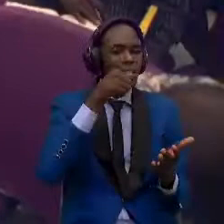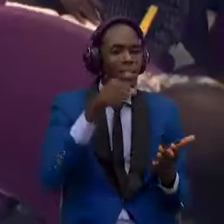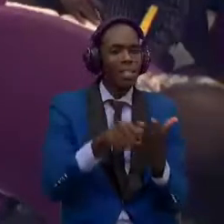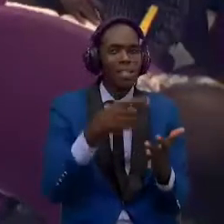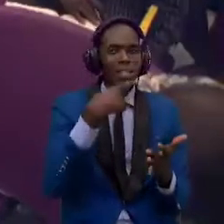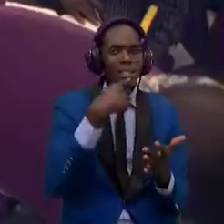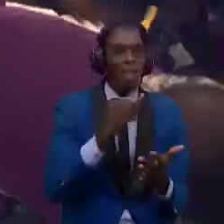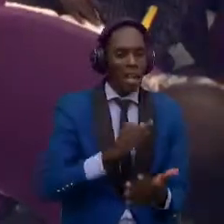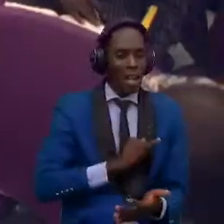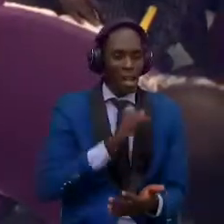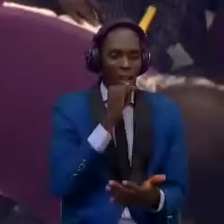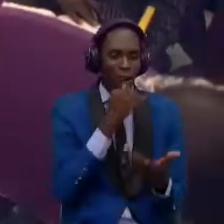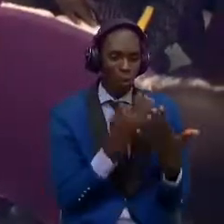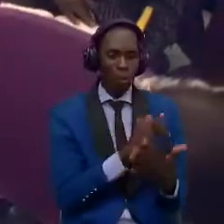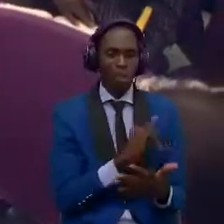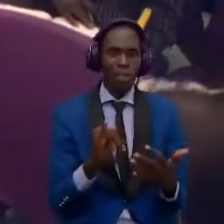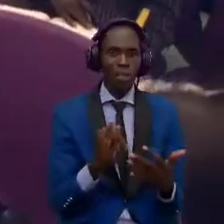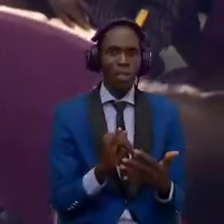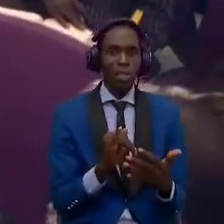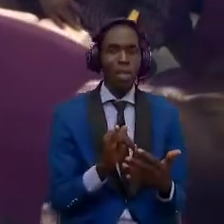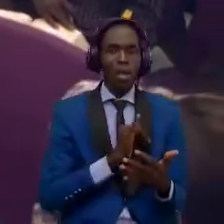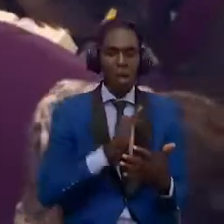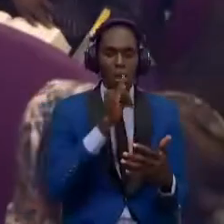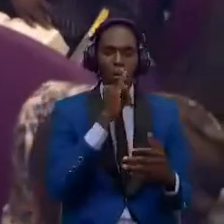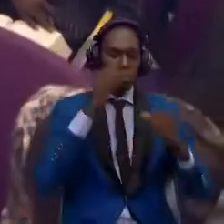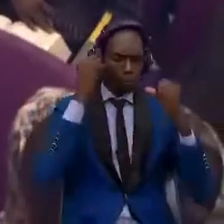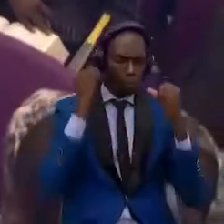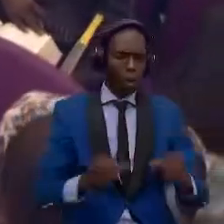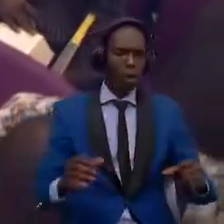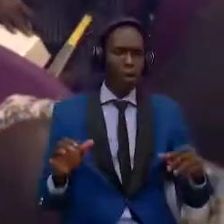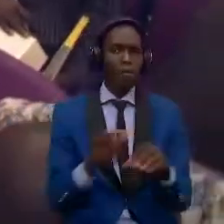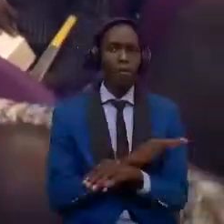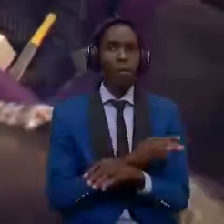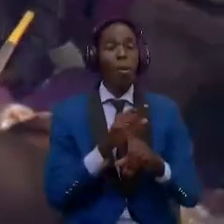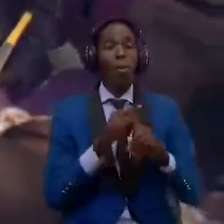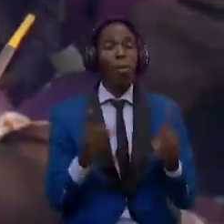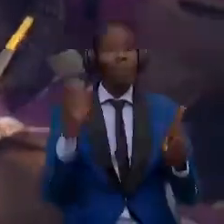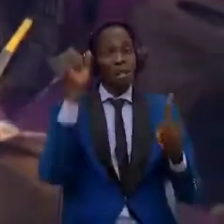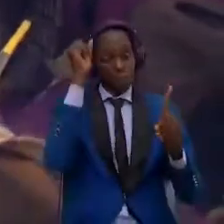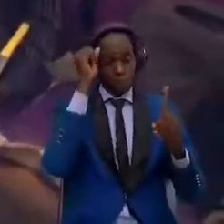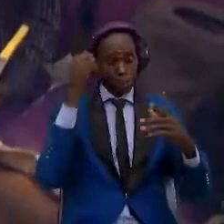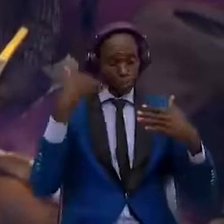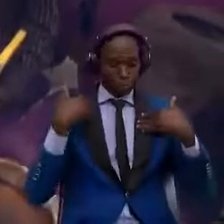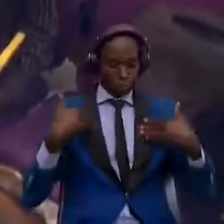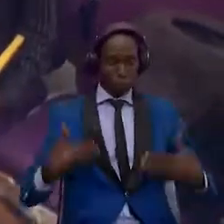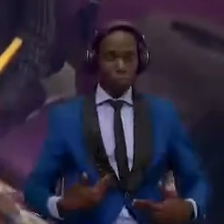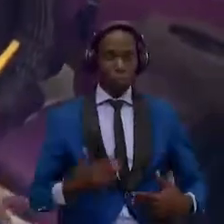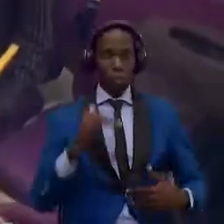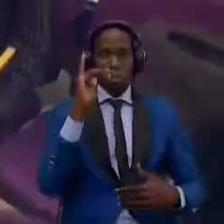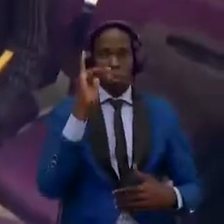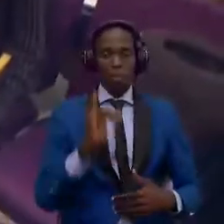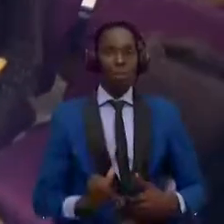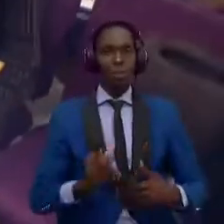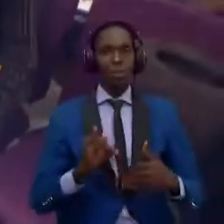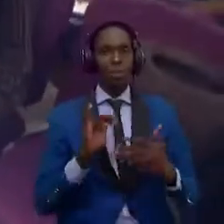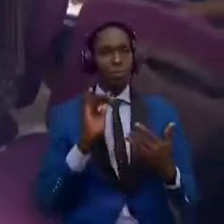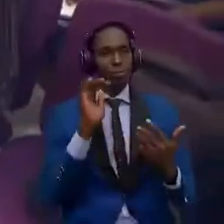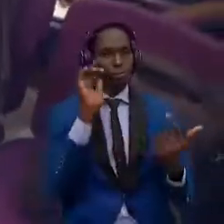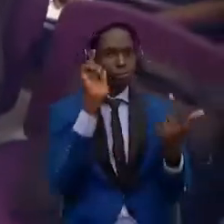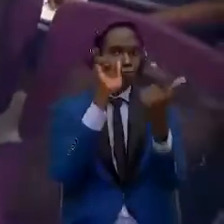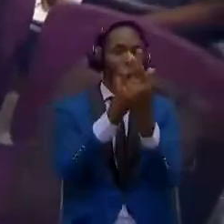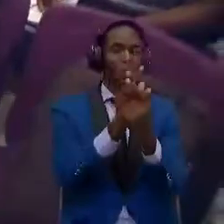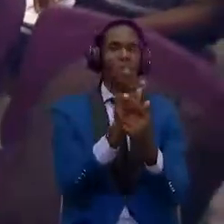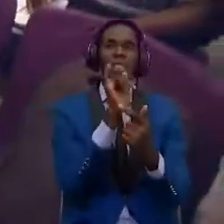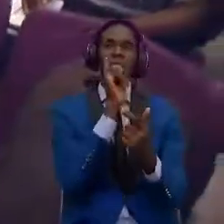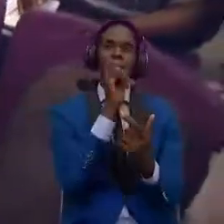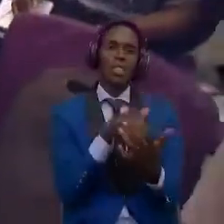the Apostle. I'm powerful. But his bodily presence is weak and his